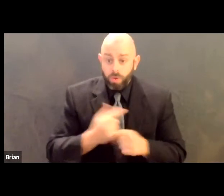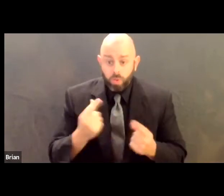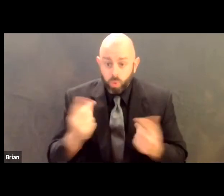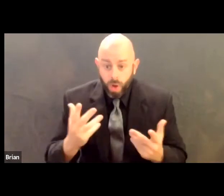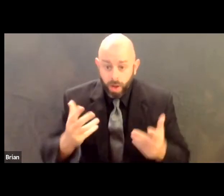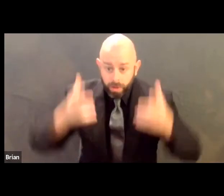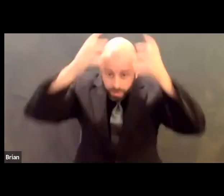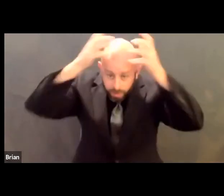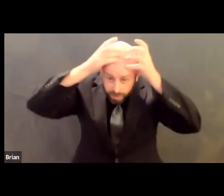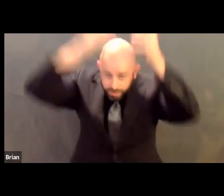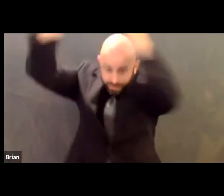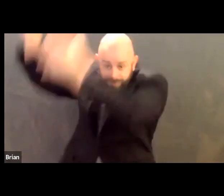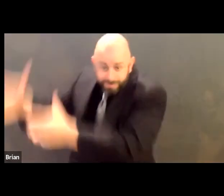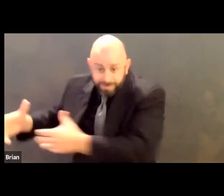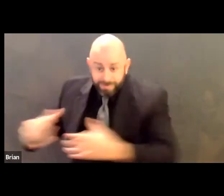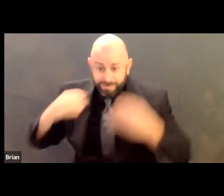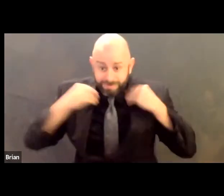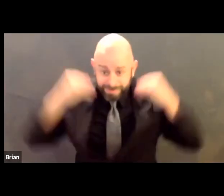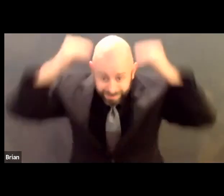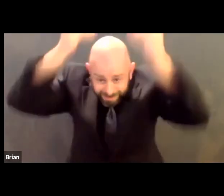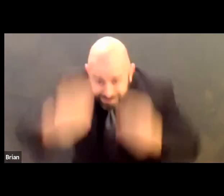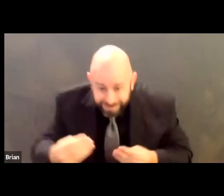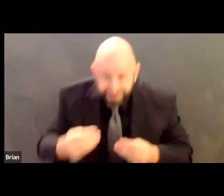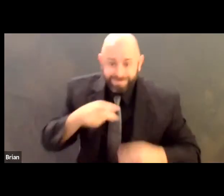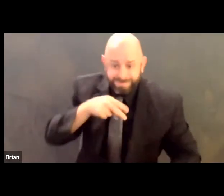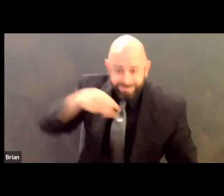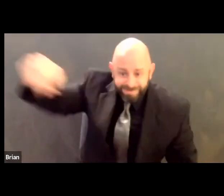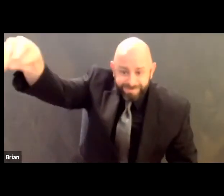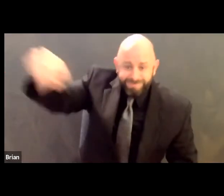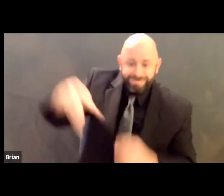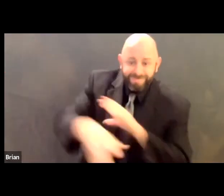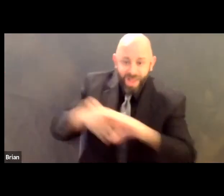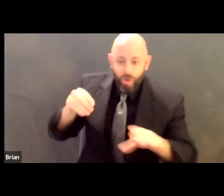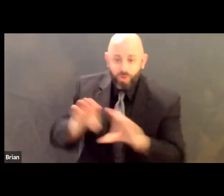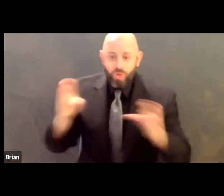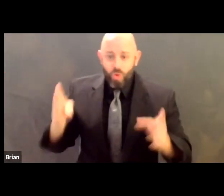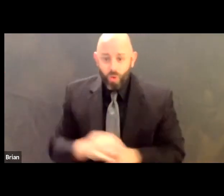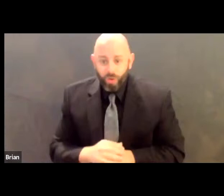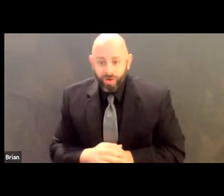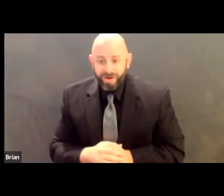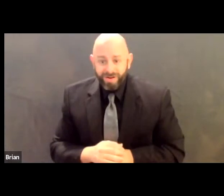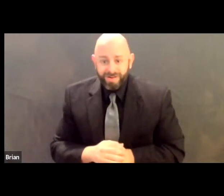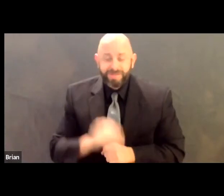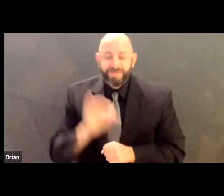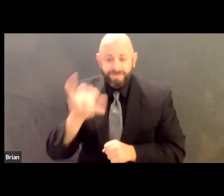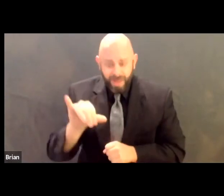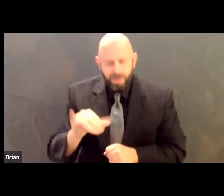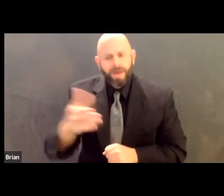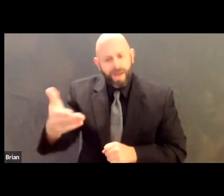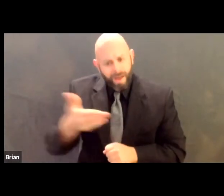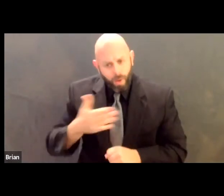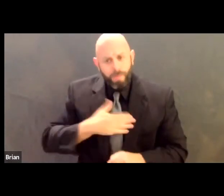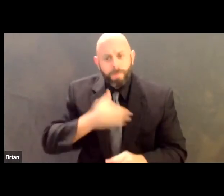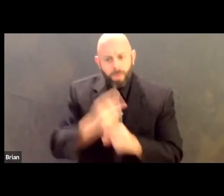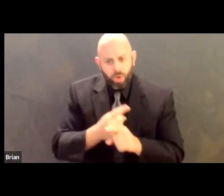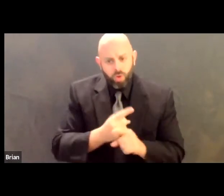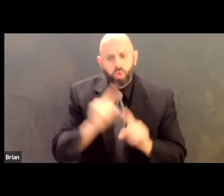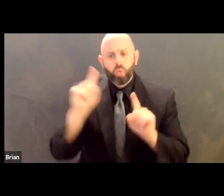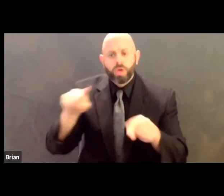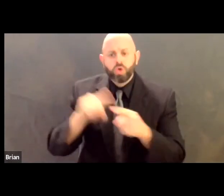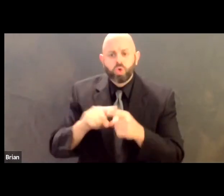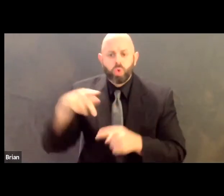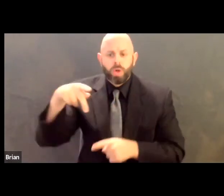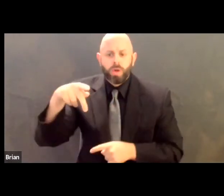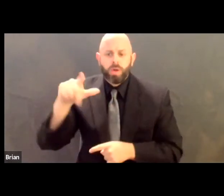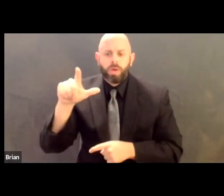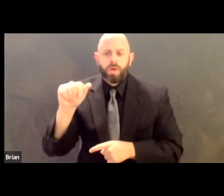and his apron and started to walk out the door with him. Well, he did hire my brother. He took my brother down to this plant. They employed a couple of hundred